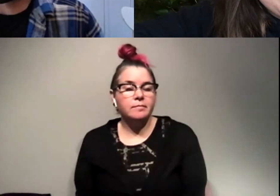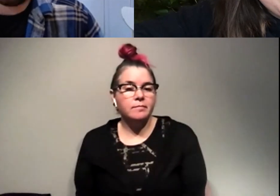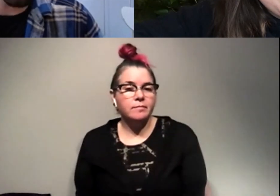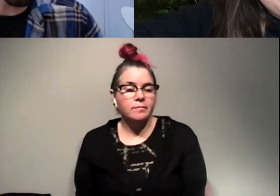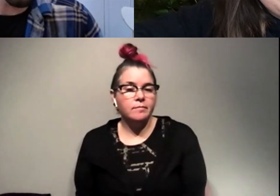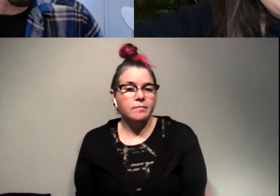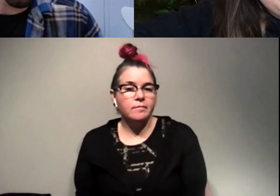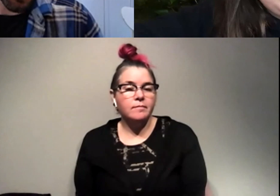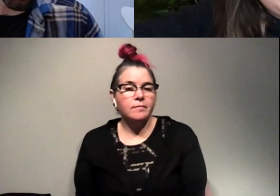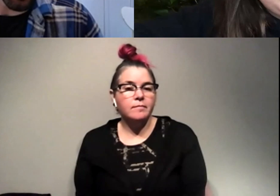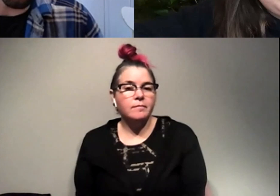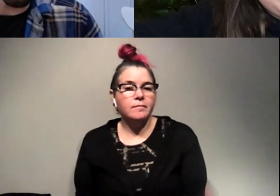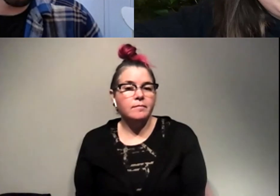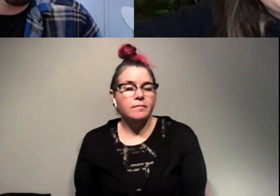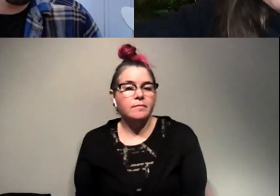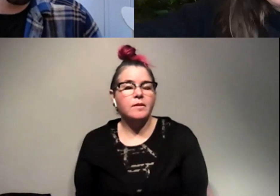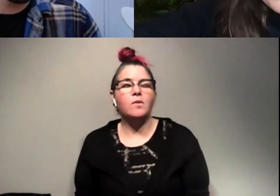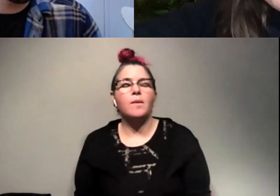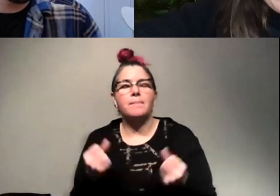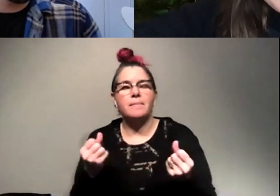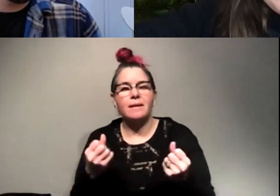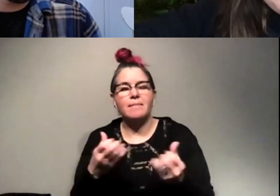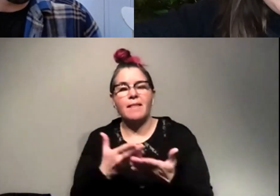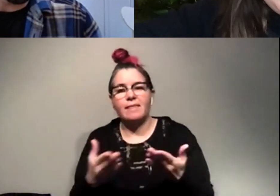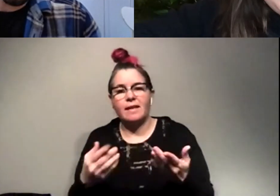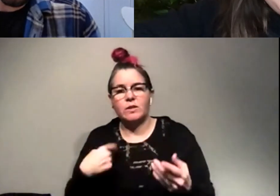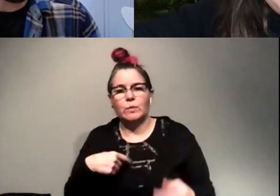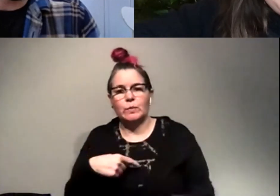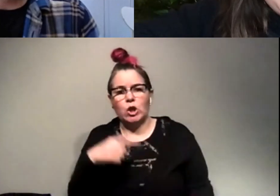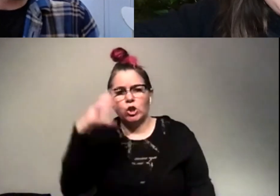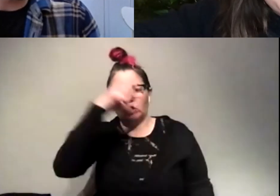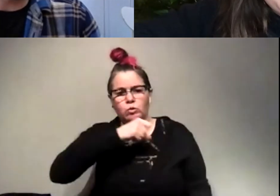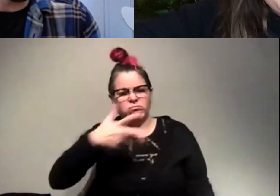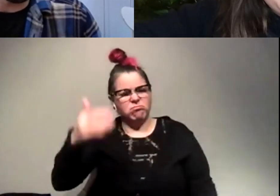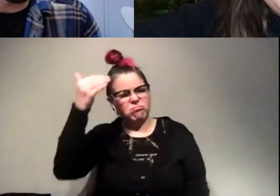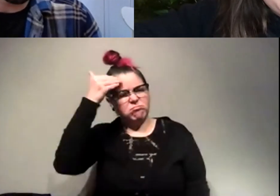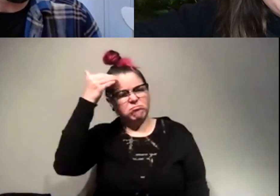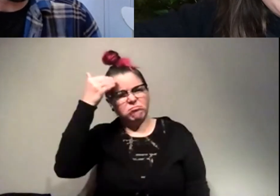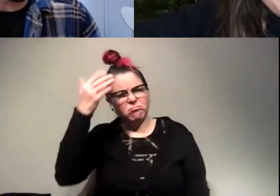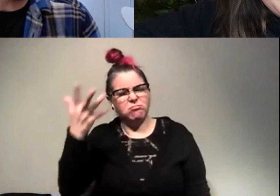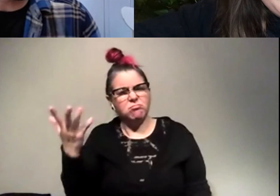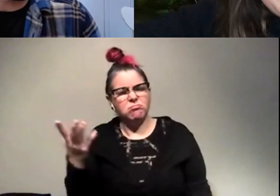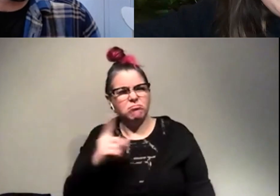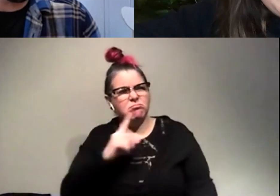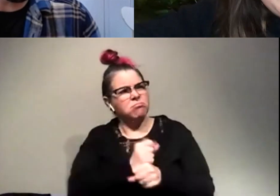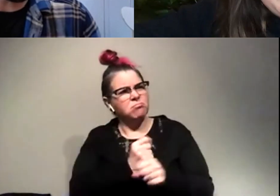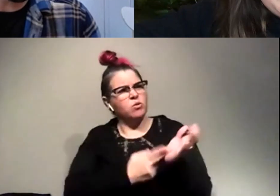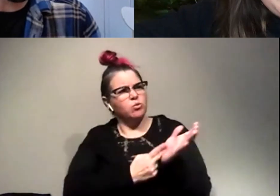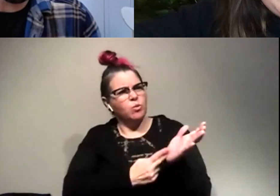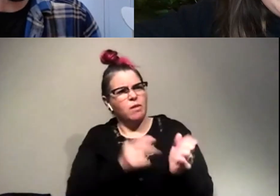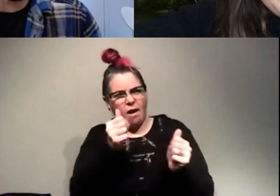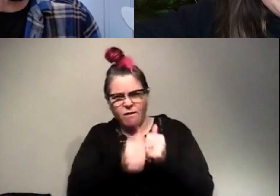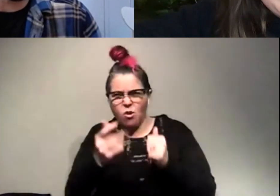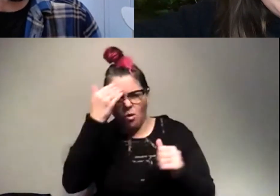there are so many things we think we know. Right. And we think are conventional wisdom. And then we